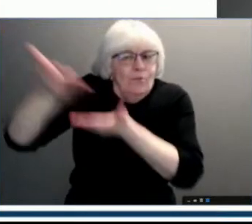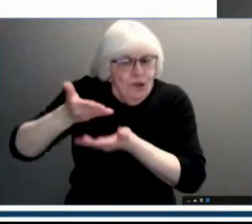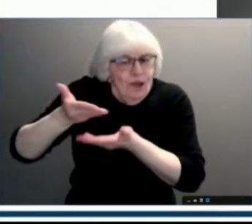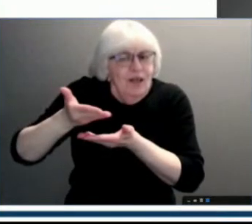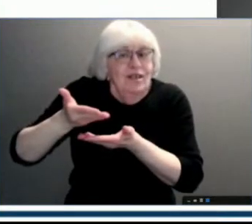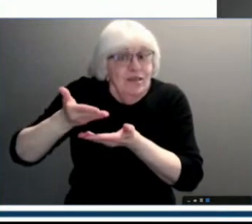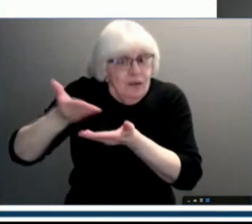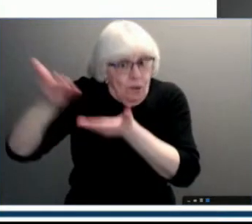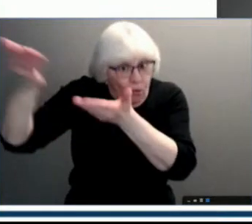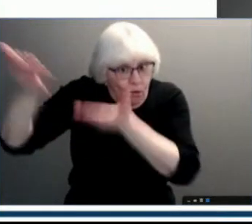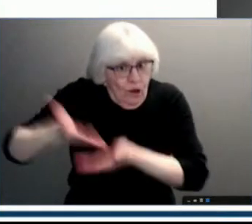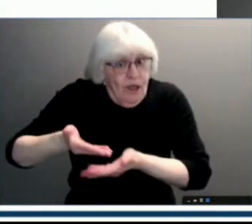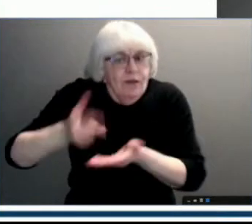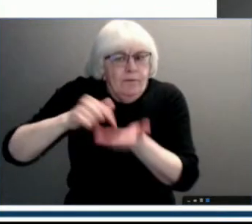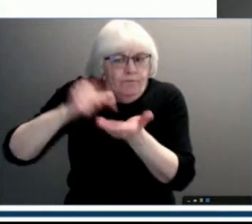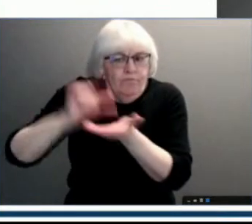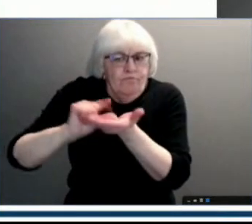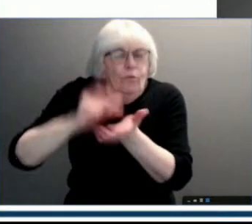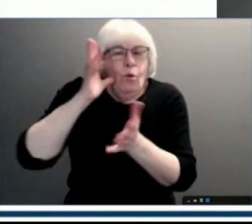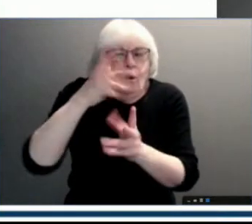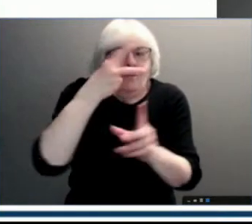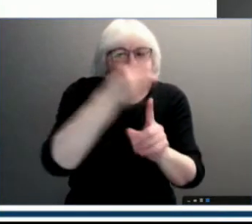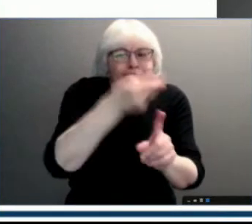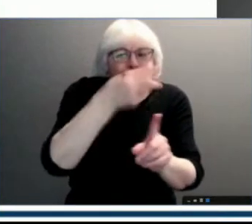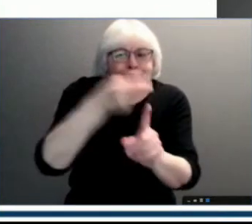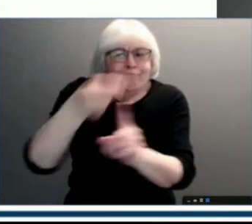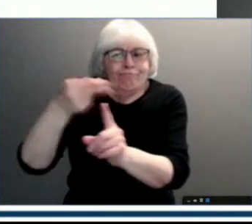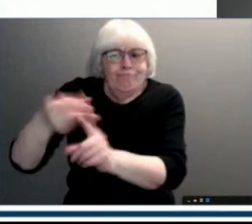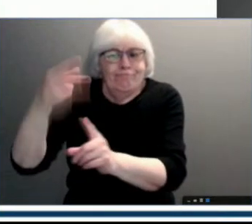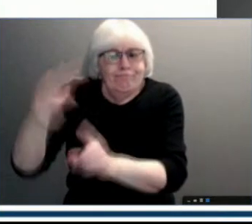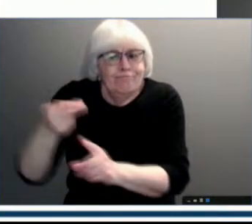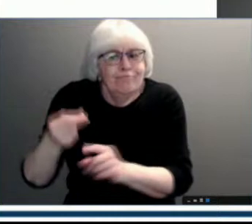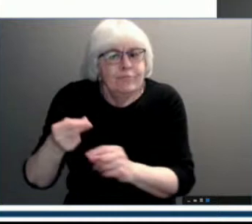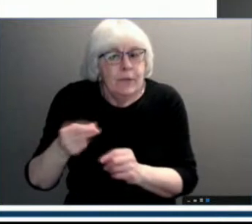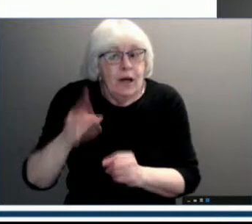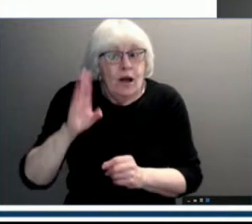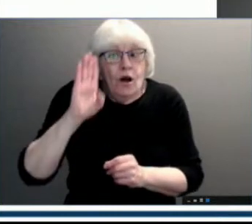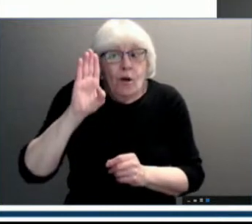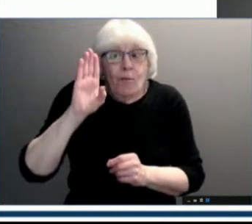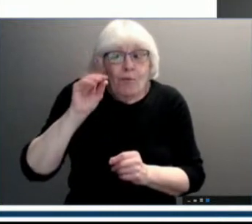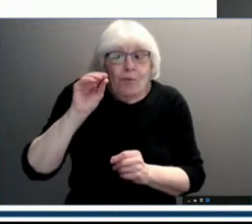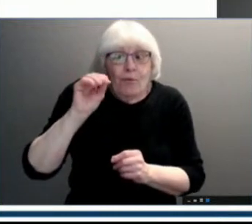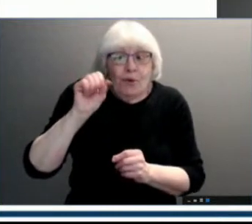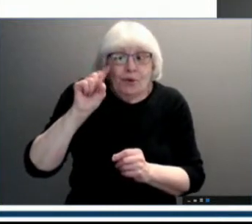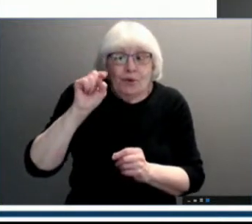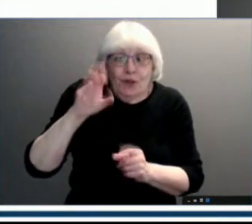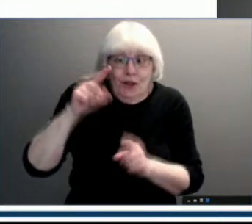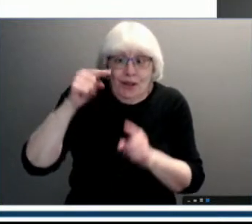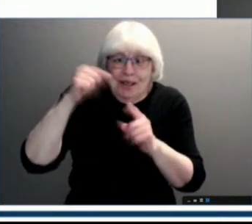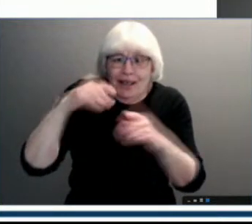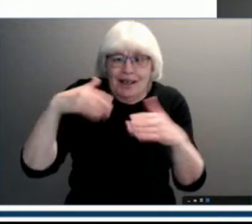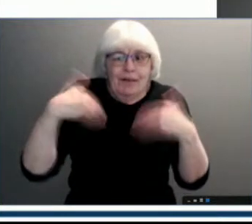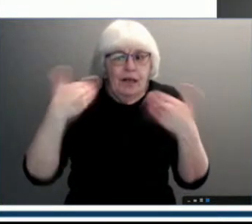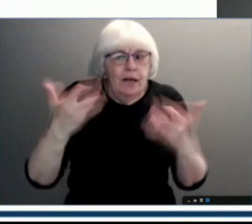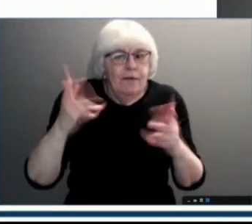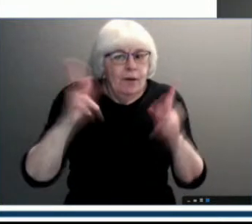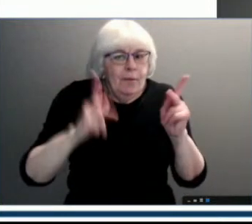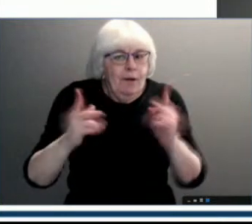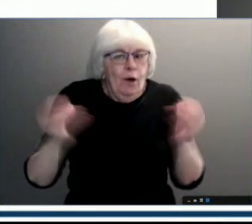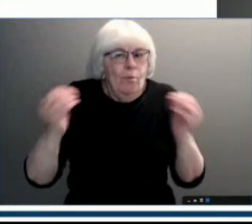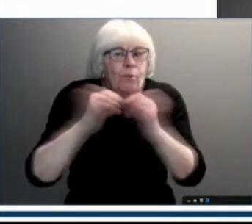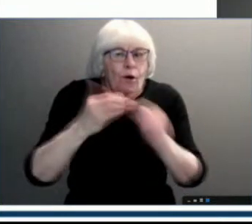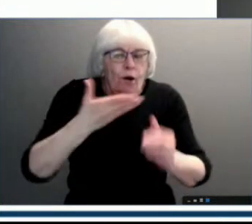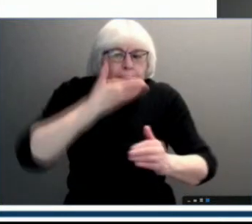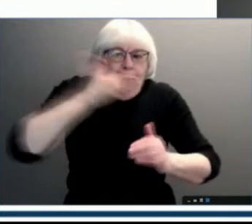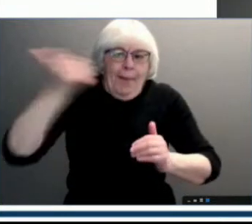quickly as possible, because a booster dose does give people the best possible protection against